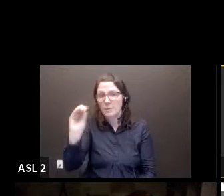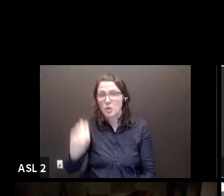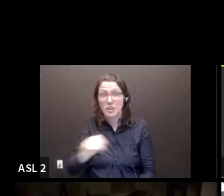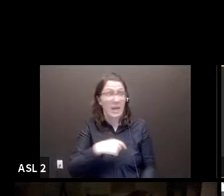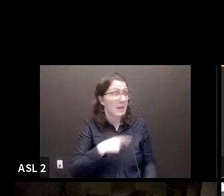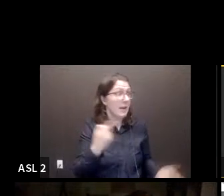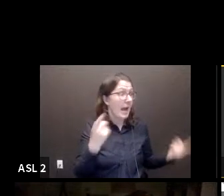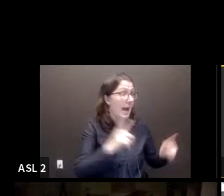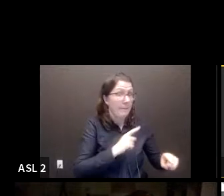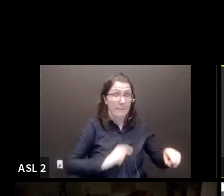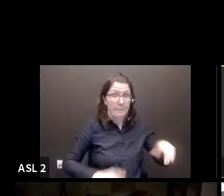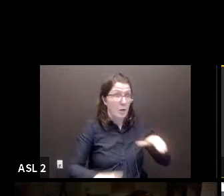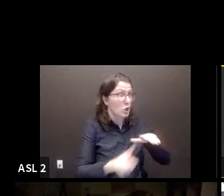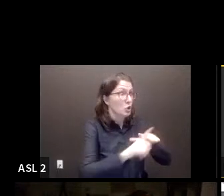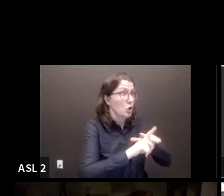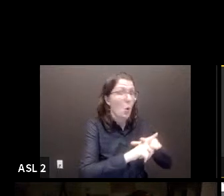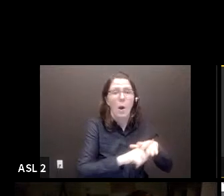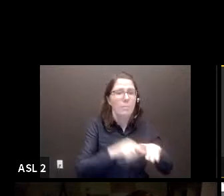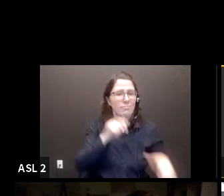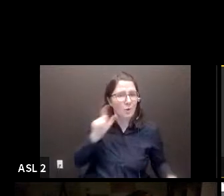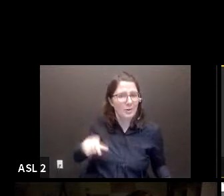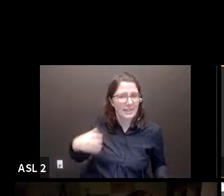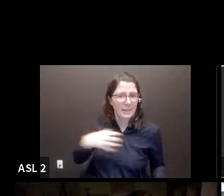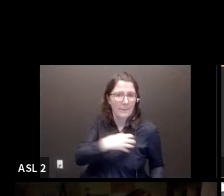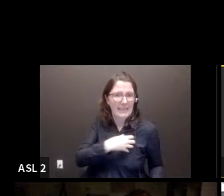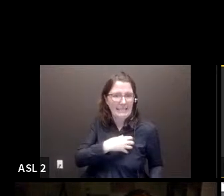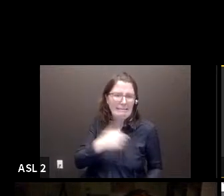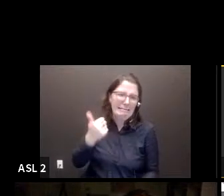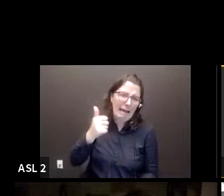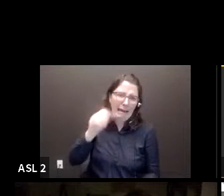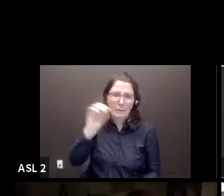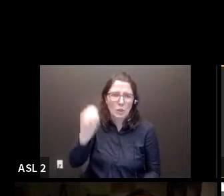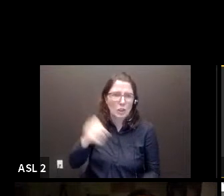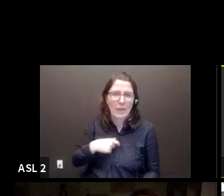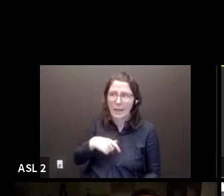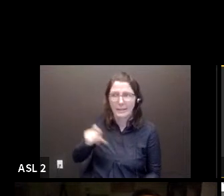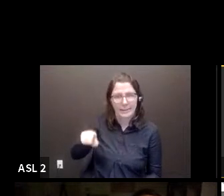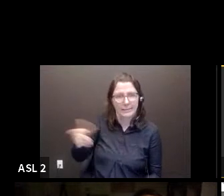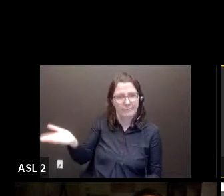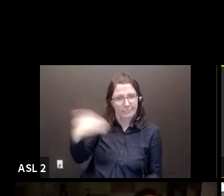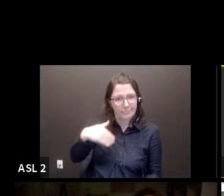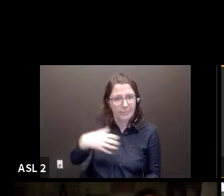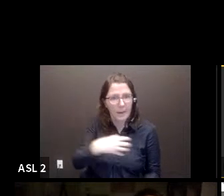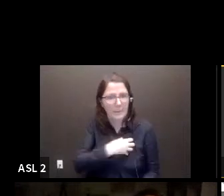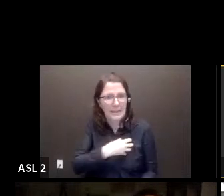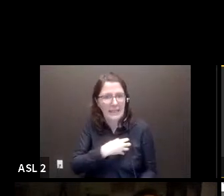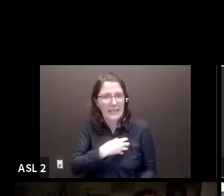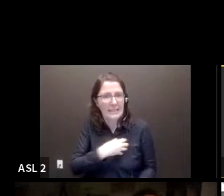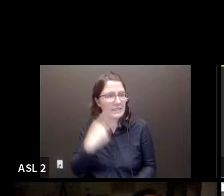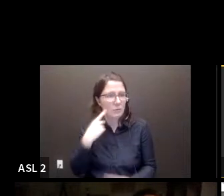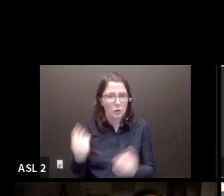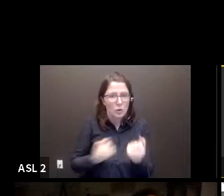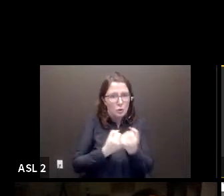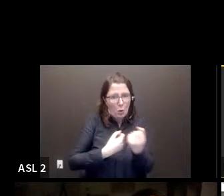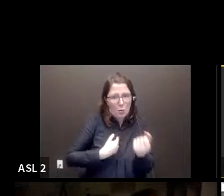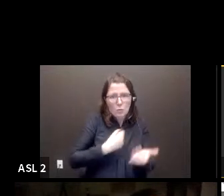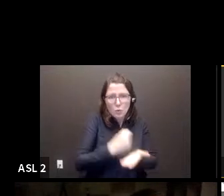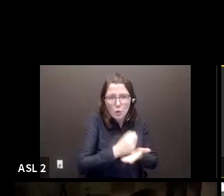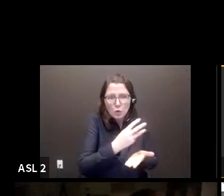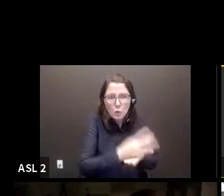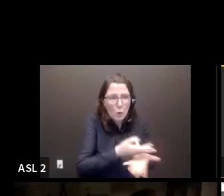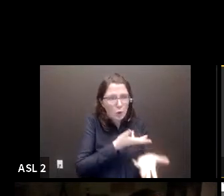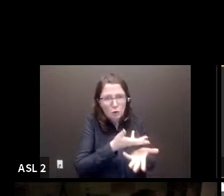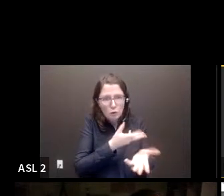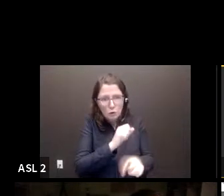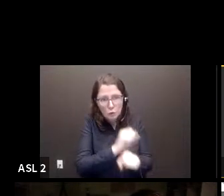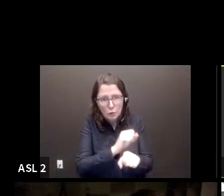in some situation i needed the police to work in their lines and for me as a social worker to work in my lines my lanes so i think it is important